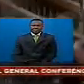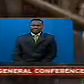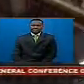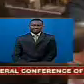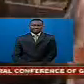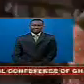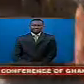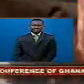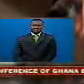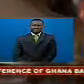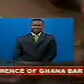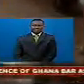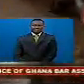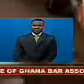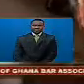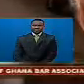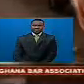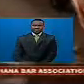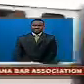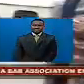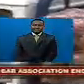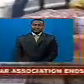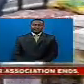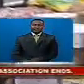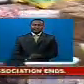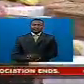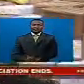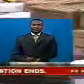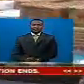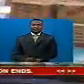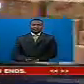Yansanda, yansanda, yakoto jogu from yasraban, ahu yamabo.